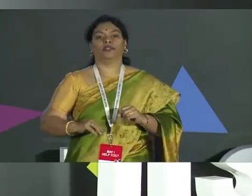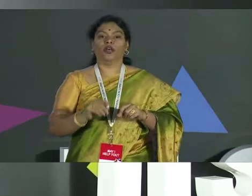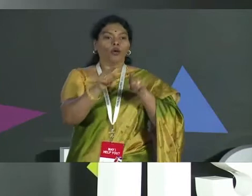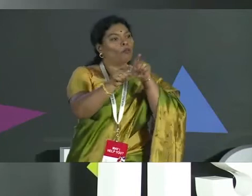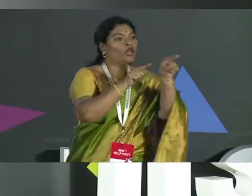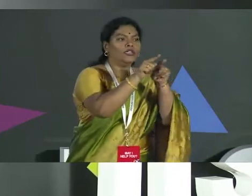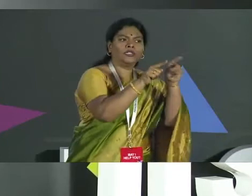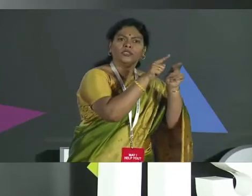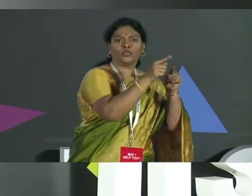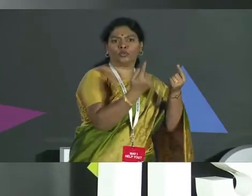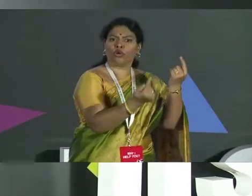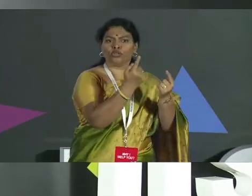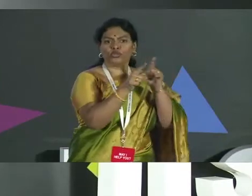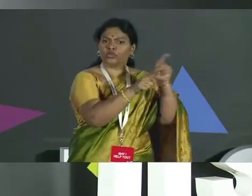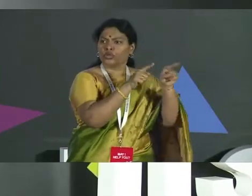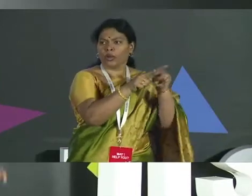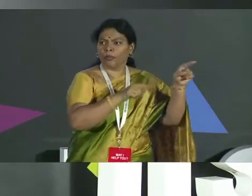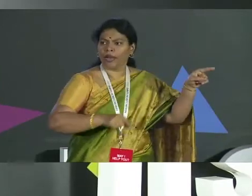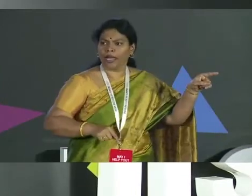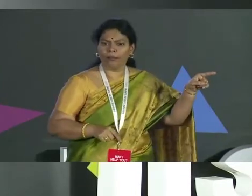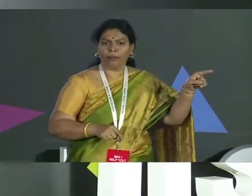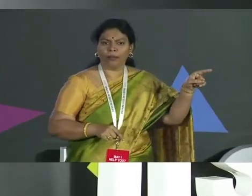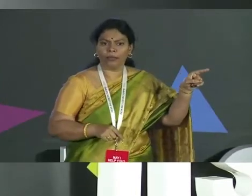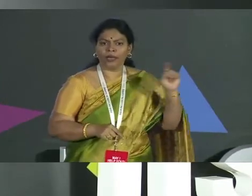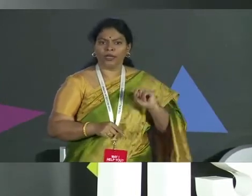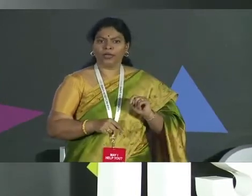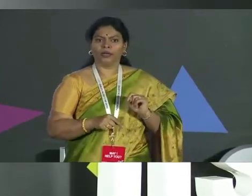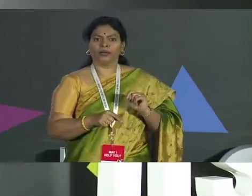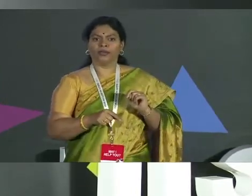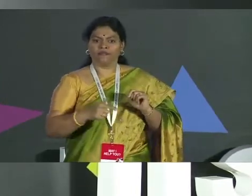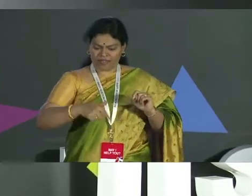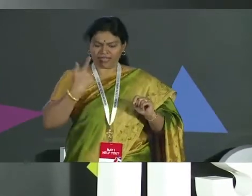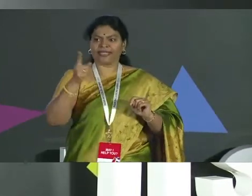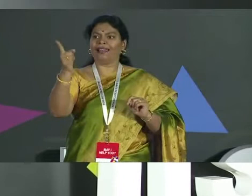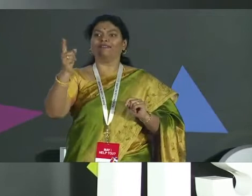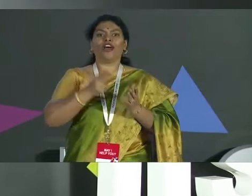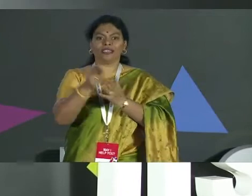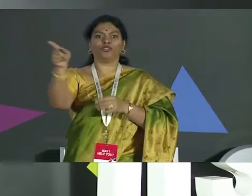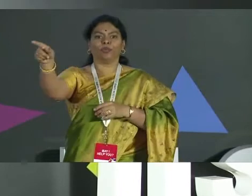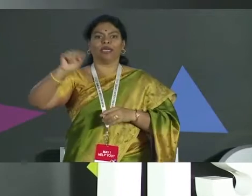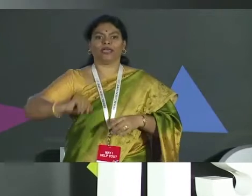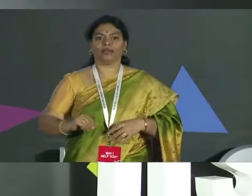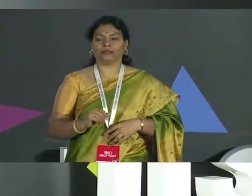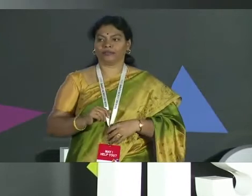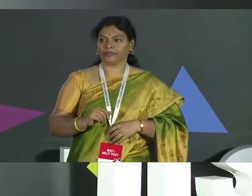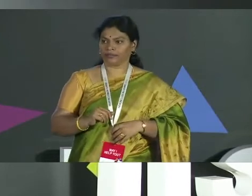at our politicians. Can we point at ourselves that we ourselves are honest all the time? That's a point I want to leave.